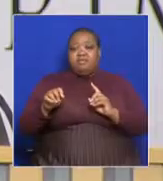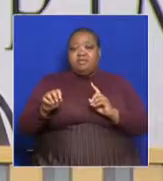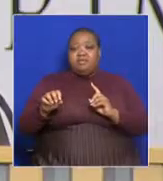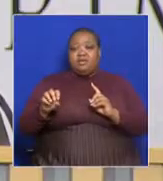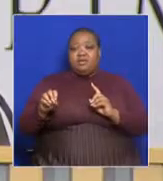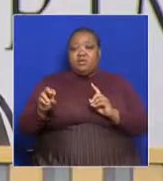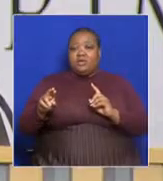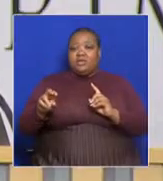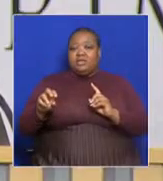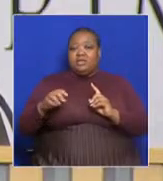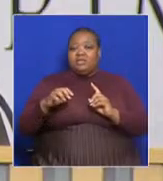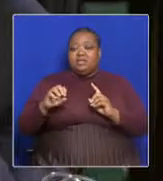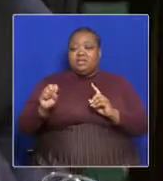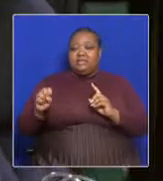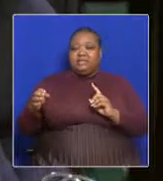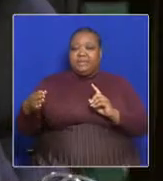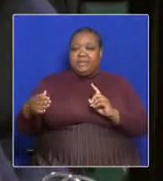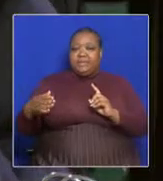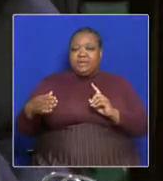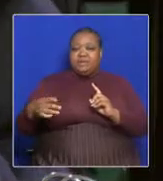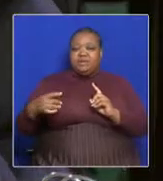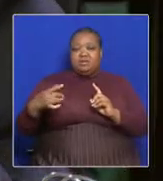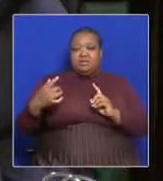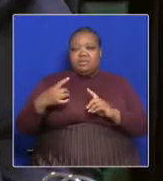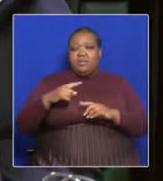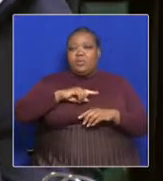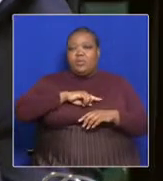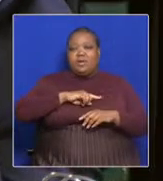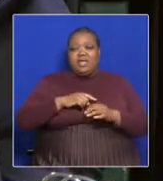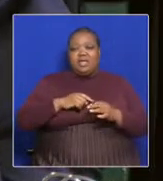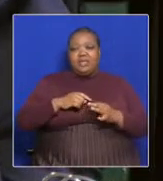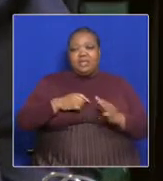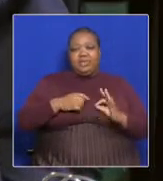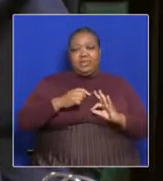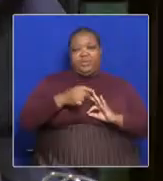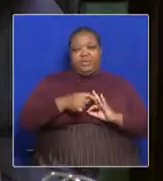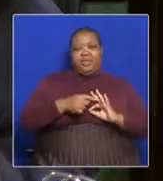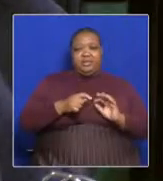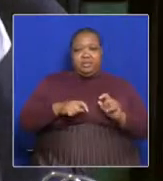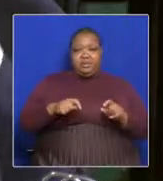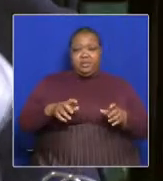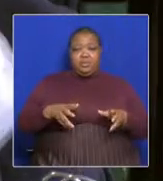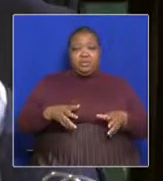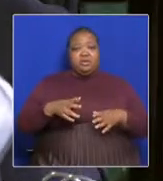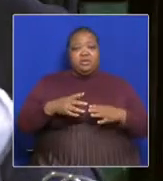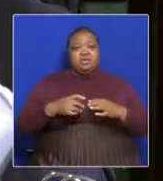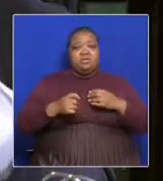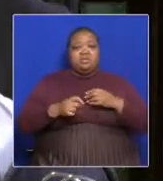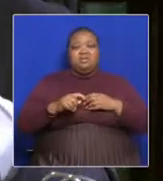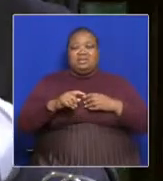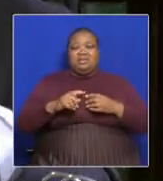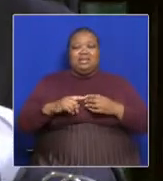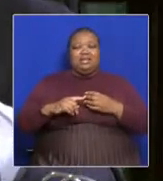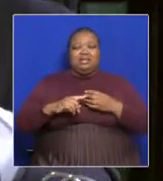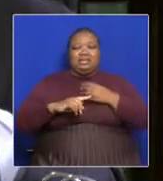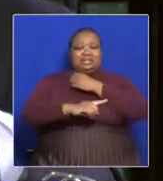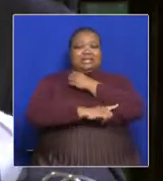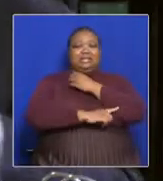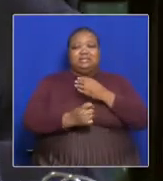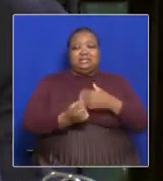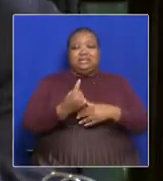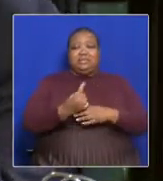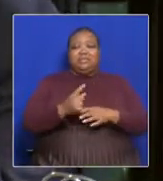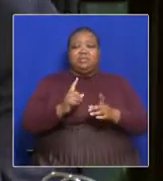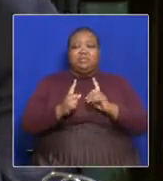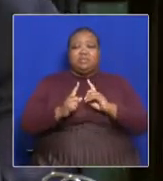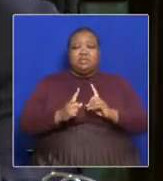us from one unit. No. Now you are talking about what happened at the tail end. I'm engaging you about what happened